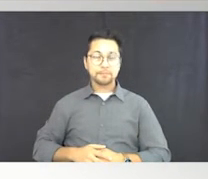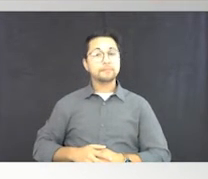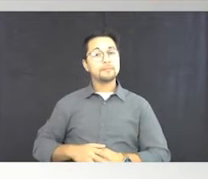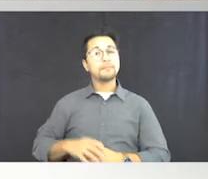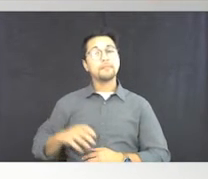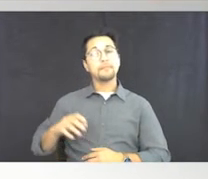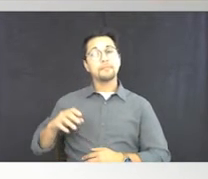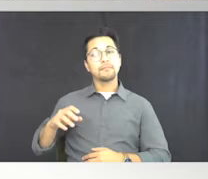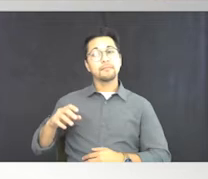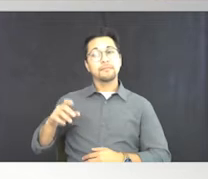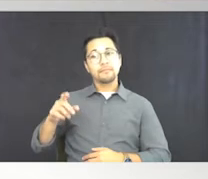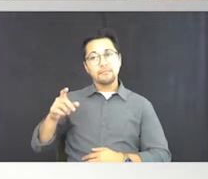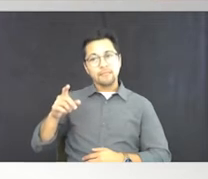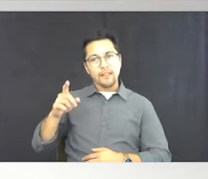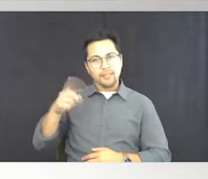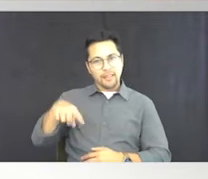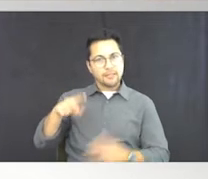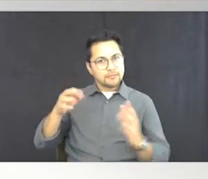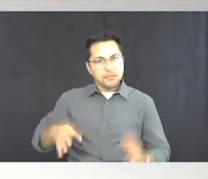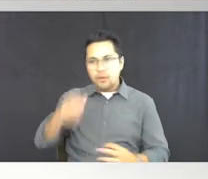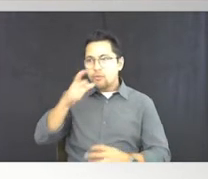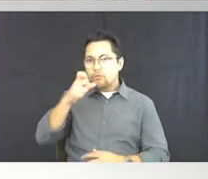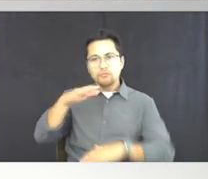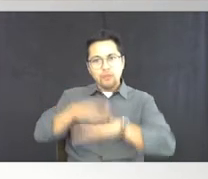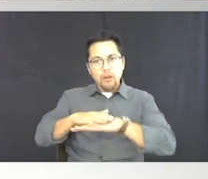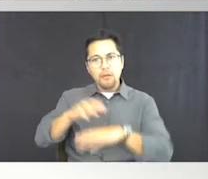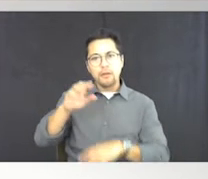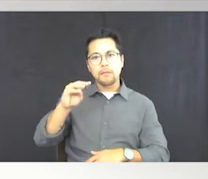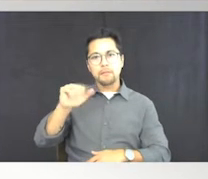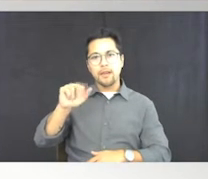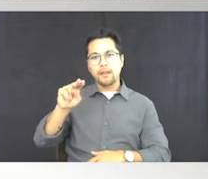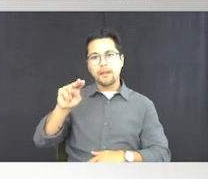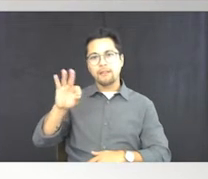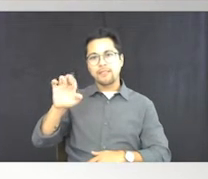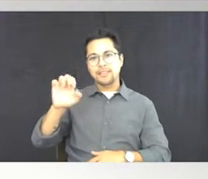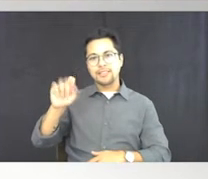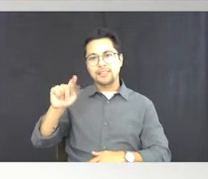who are on to determine who's on that manifestation determination team.